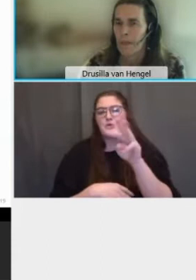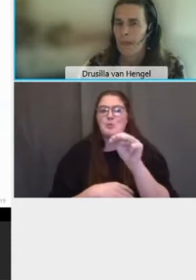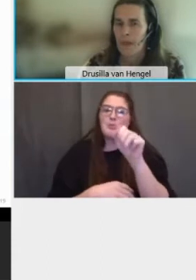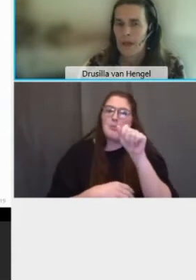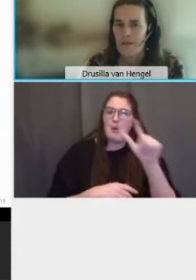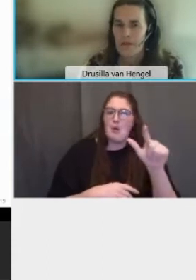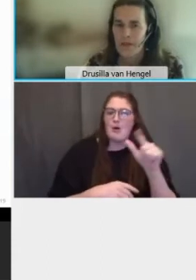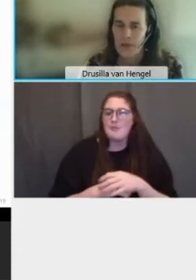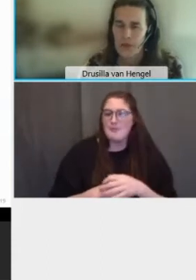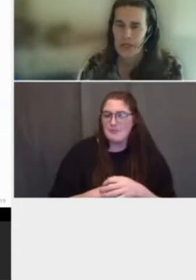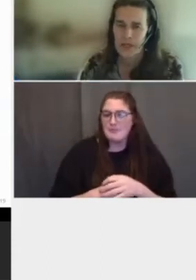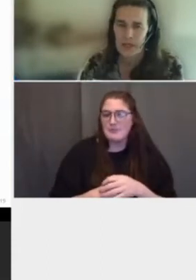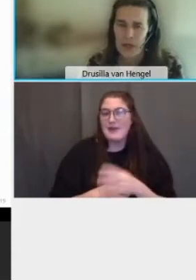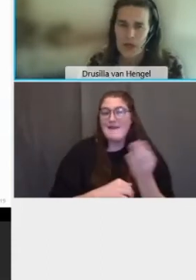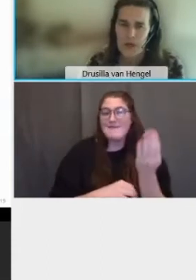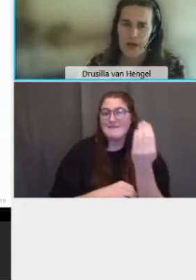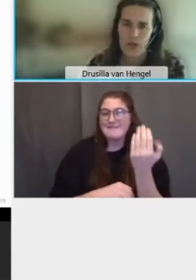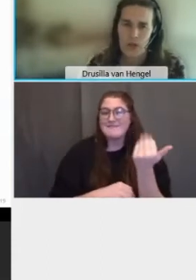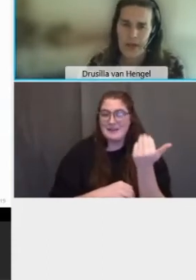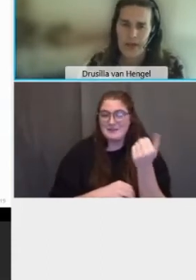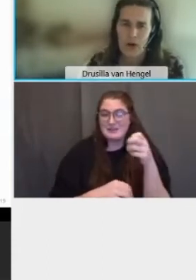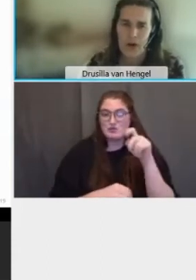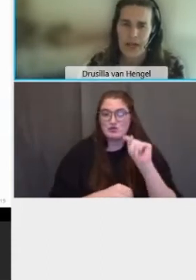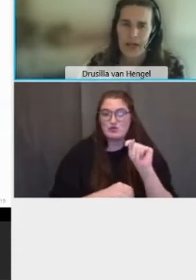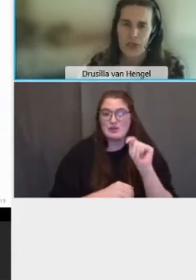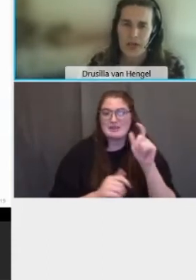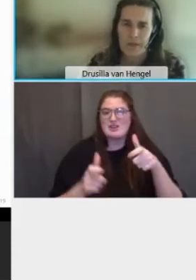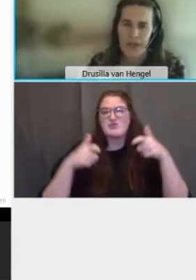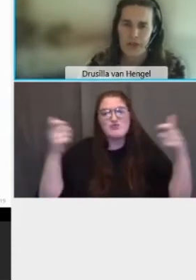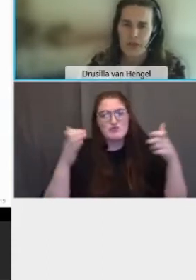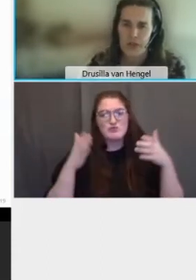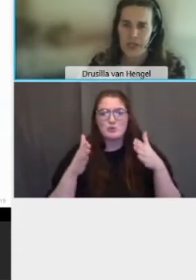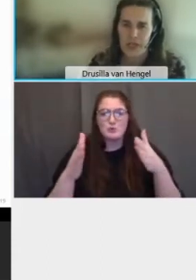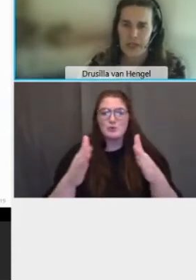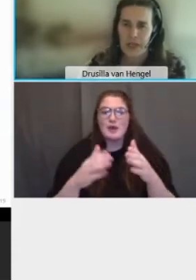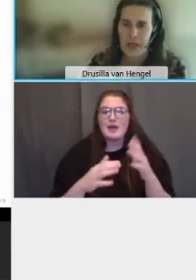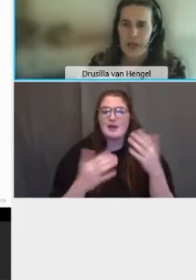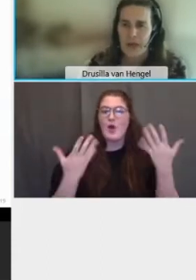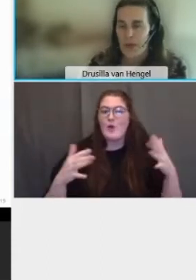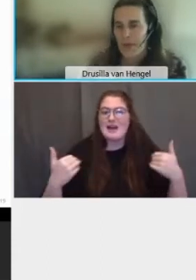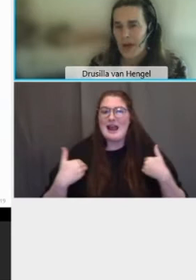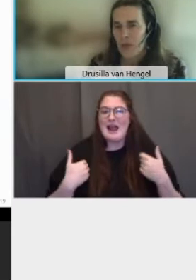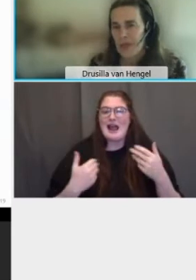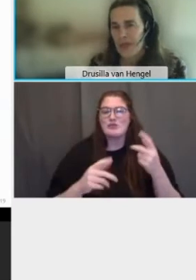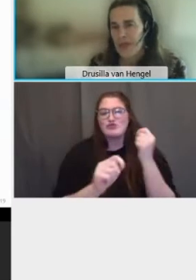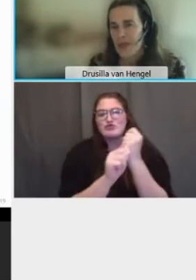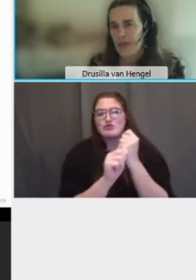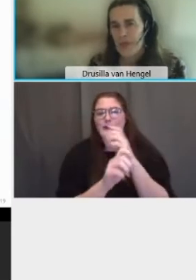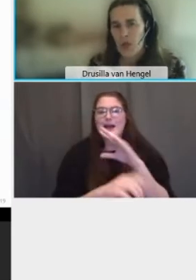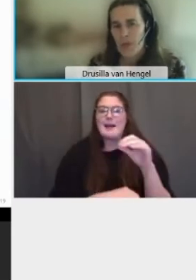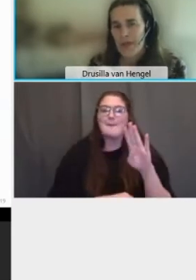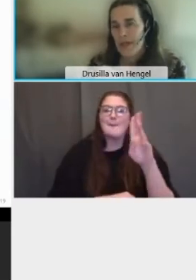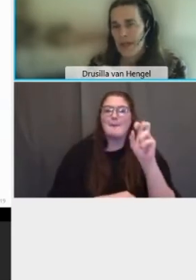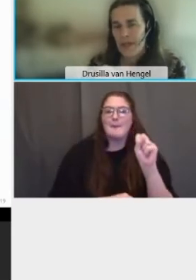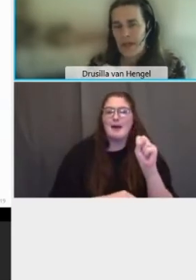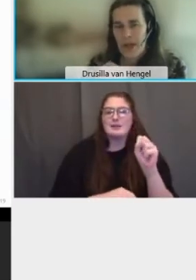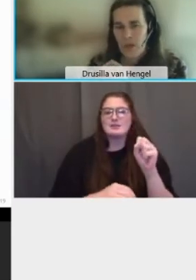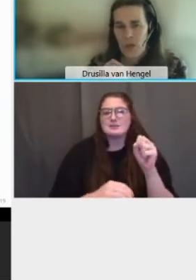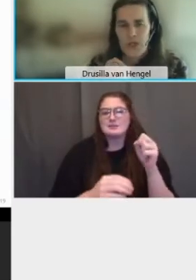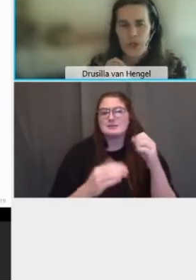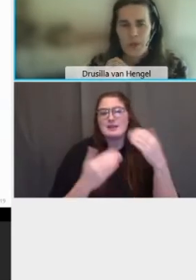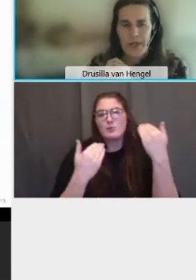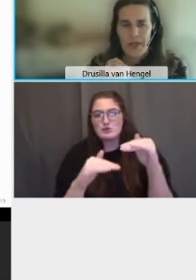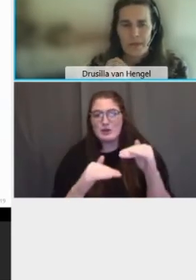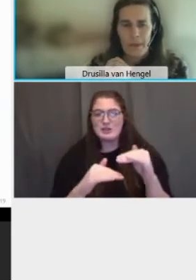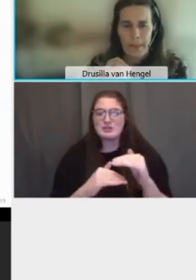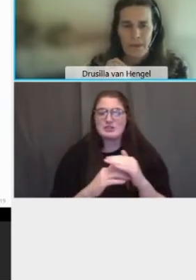assigned. 15th Street is a large right-of-way that already has truck and bus restrictions, with the exception of Metro buses and